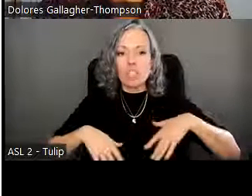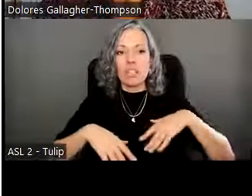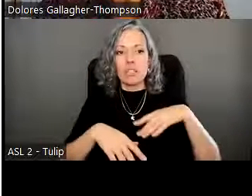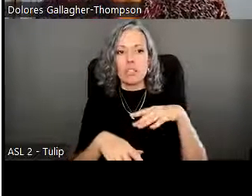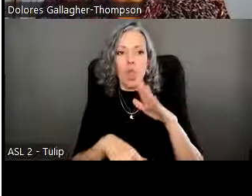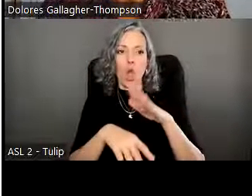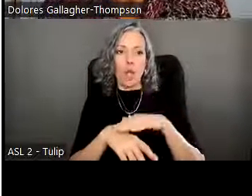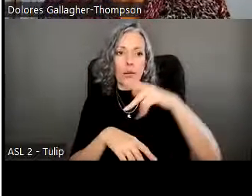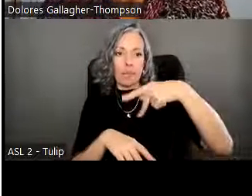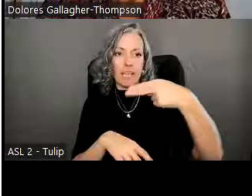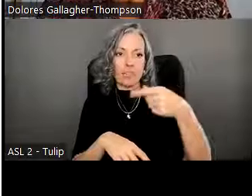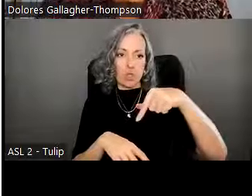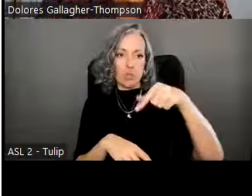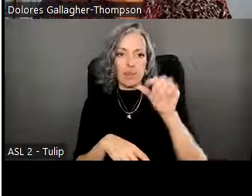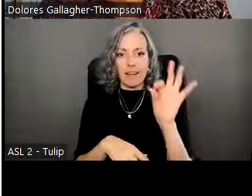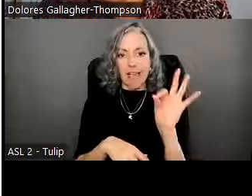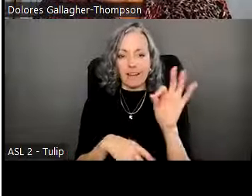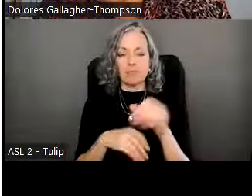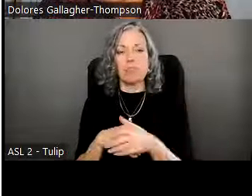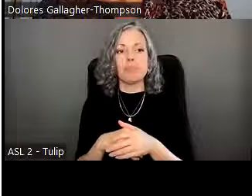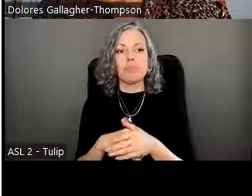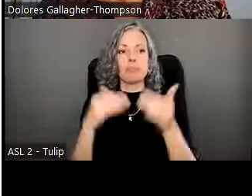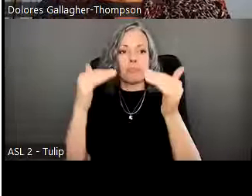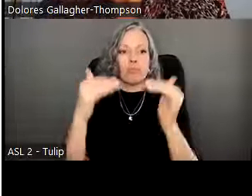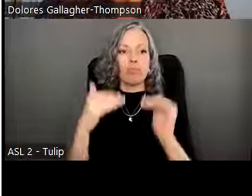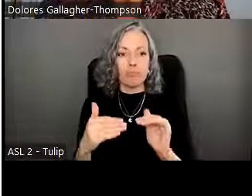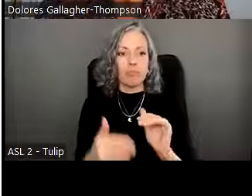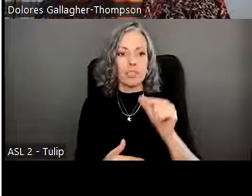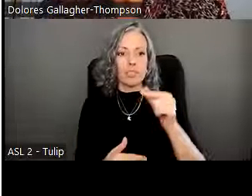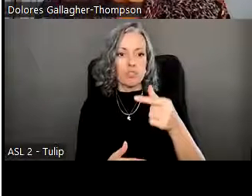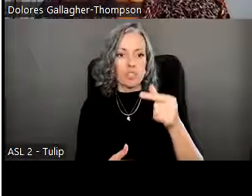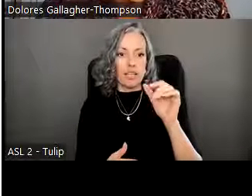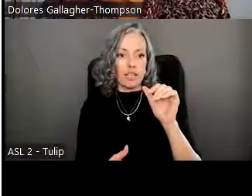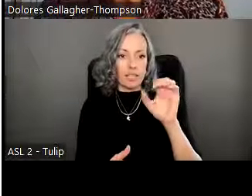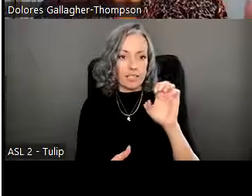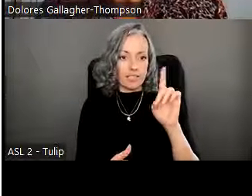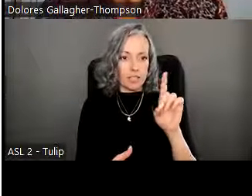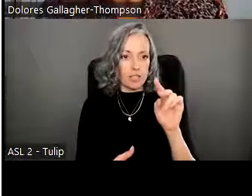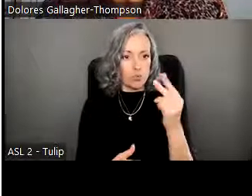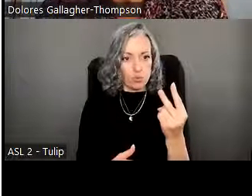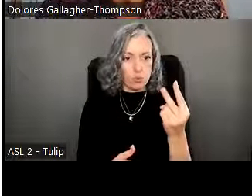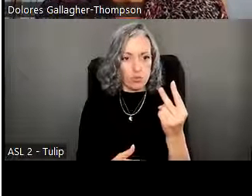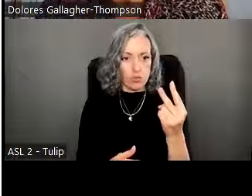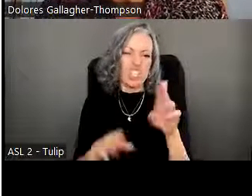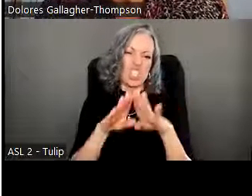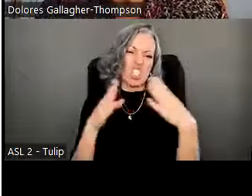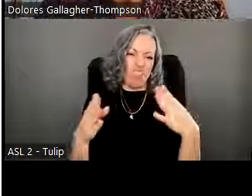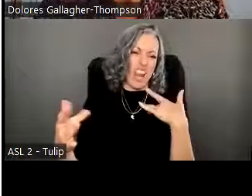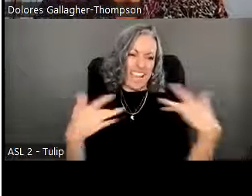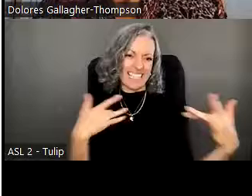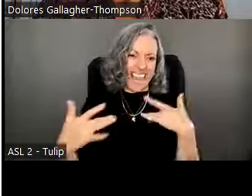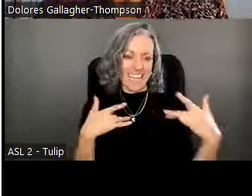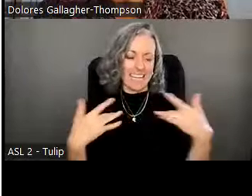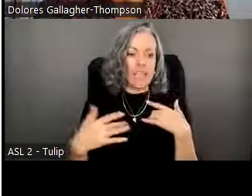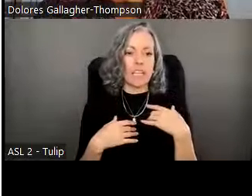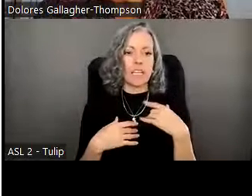PHQ-9. The GAD-2 screens for anxiety. GAD, it stands for generalized anxiety disorder.